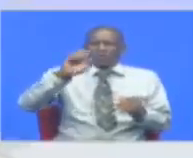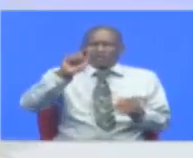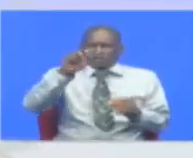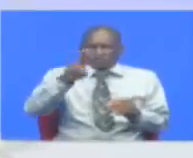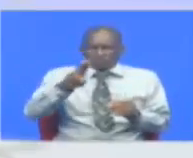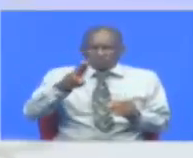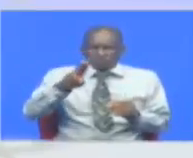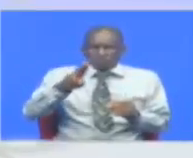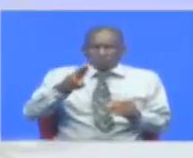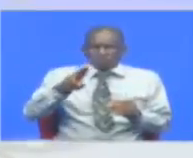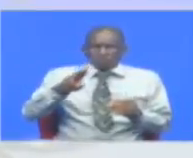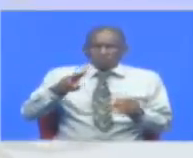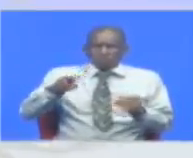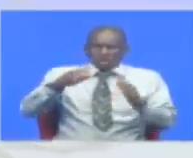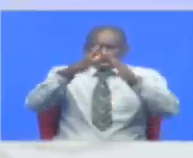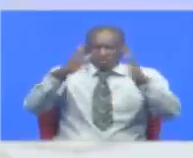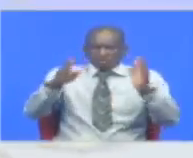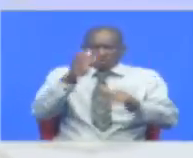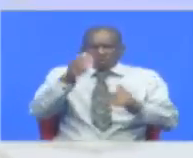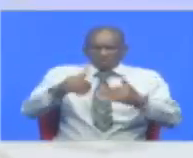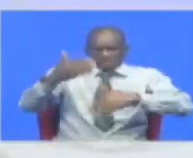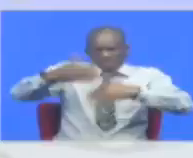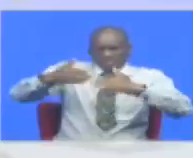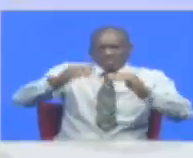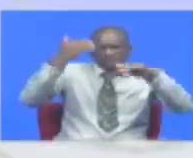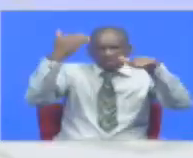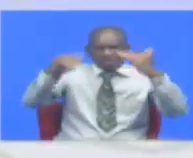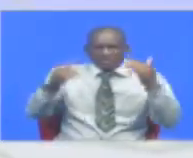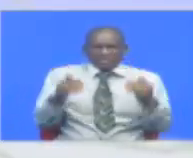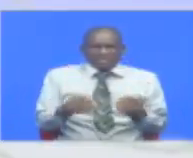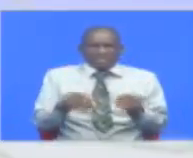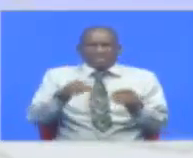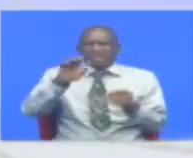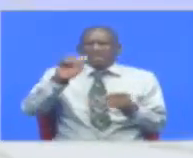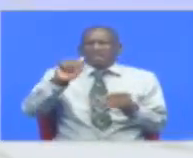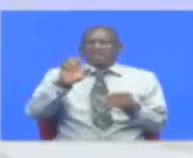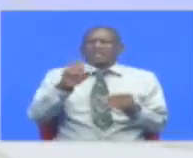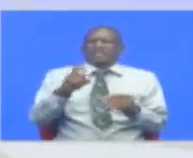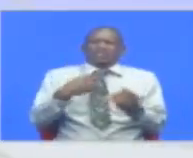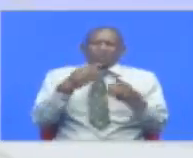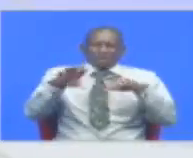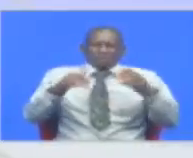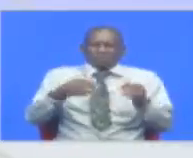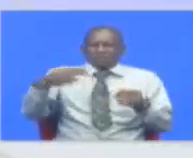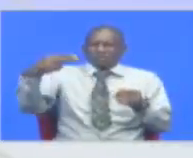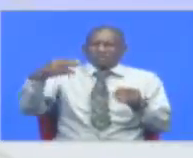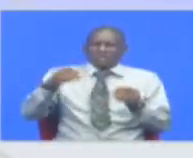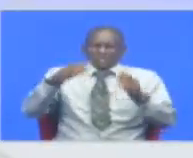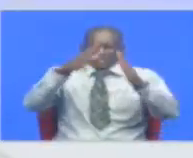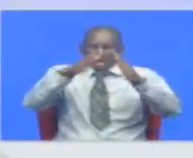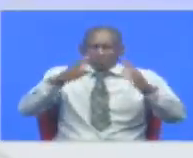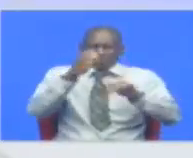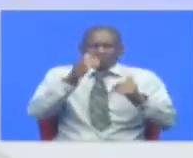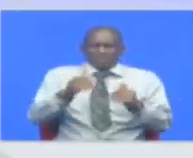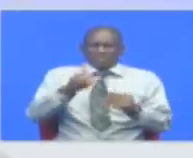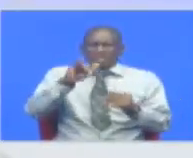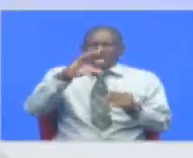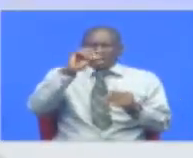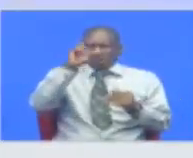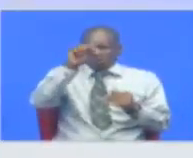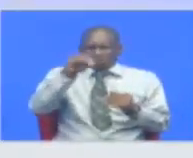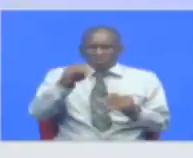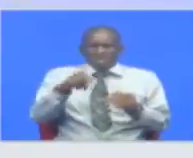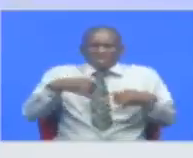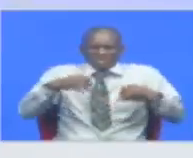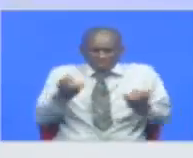of students' residence located right next to the university. Alex Mwangi reports on the heights that Acorn Holdings is scaling in this